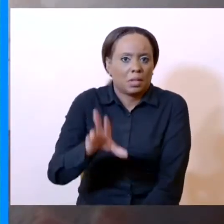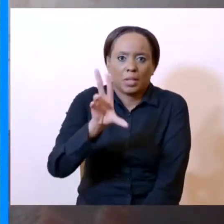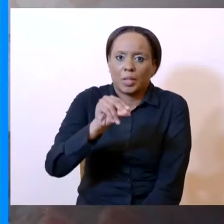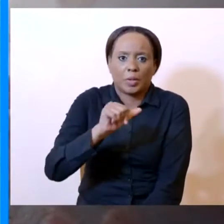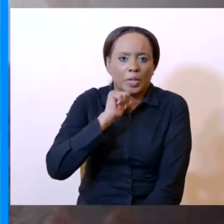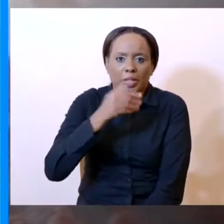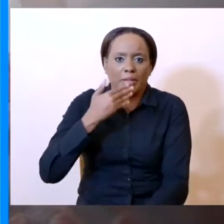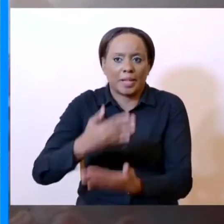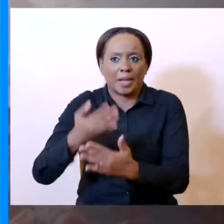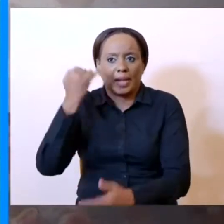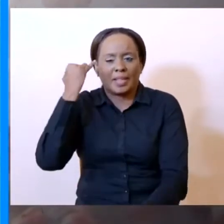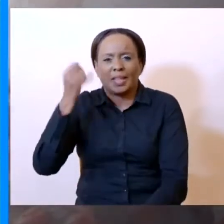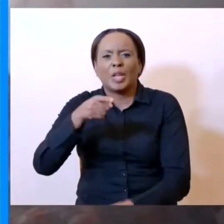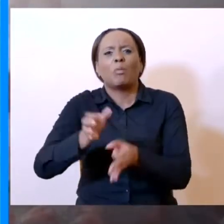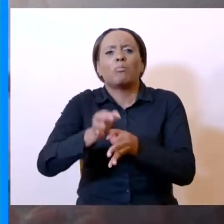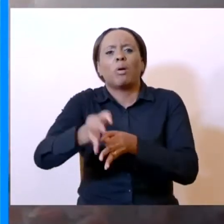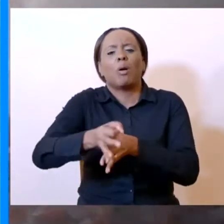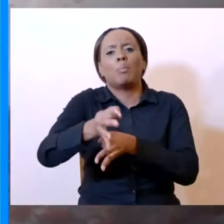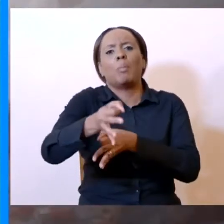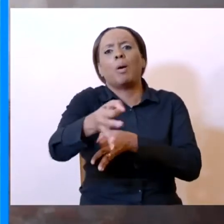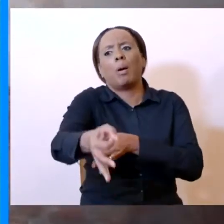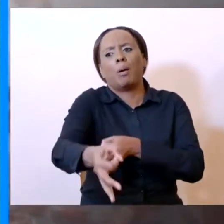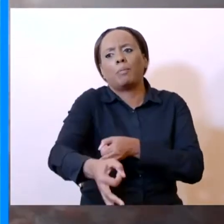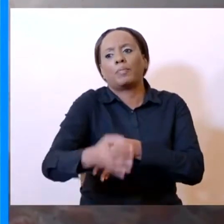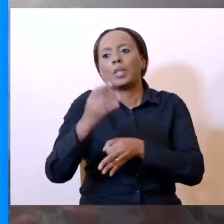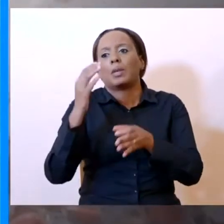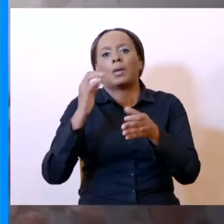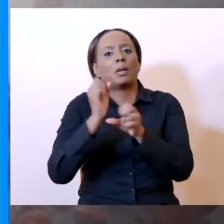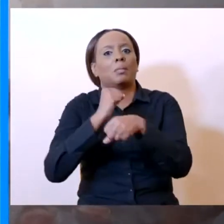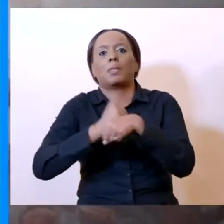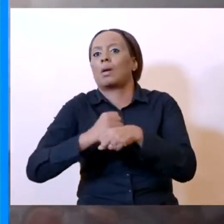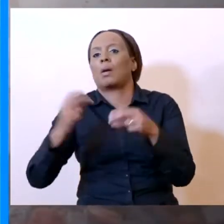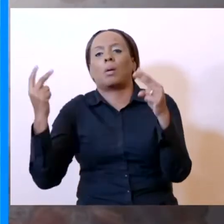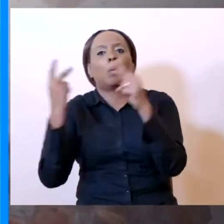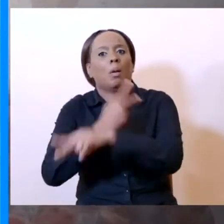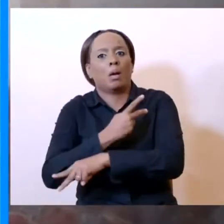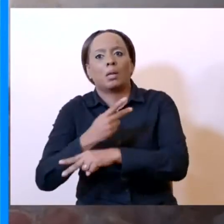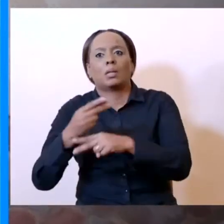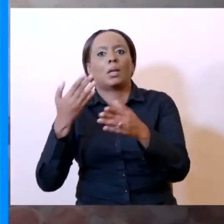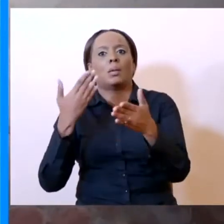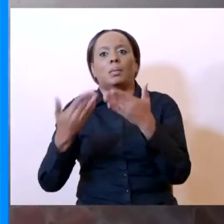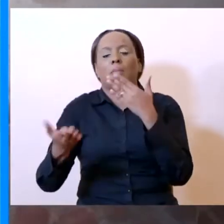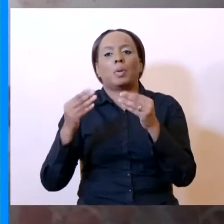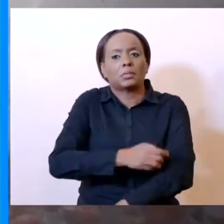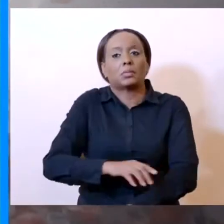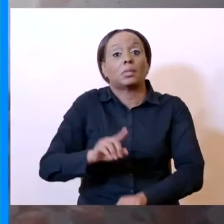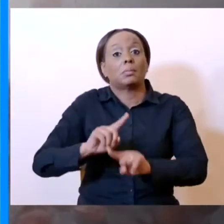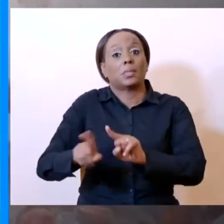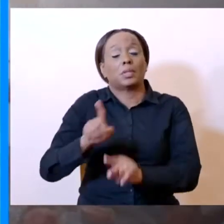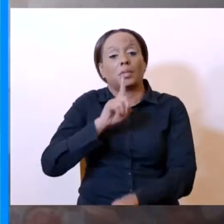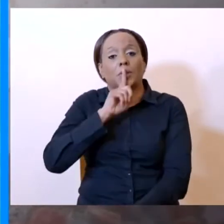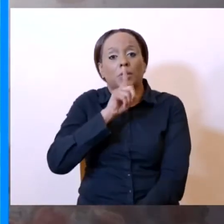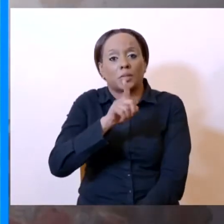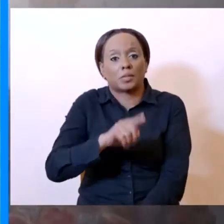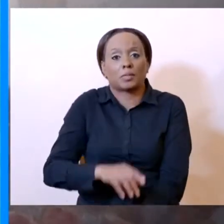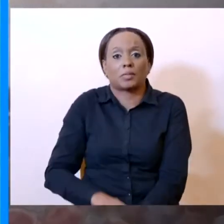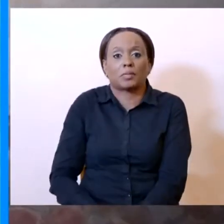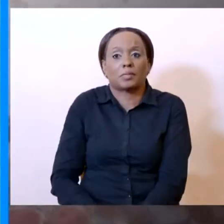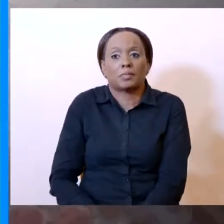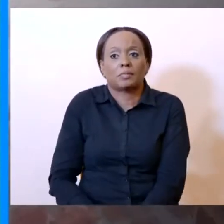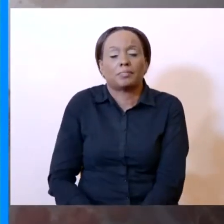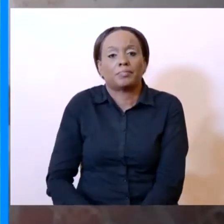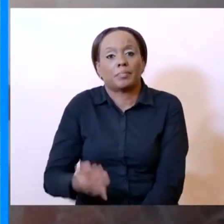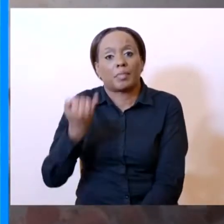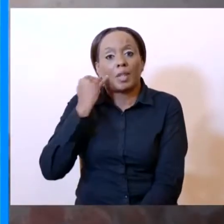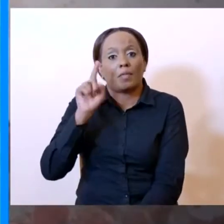good by delaying your immunization. You are just making it more susceptible to variants. It makes no sense if only 20